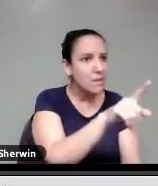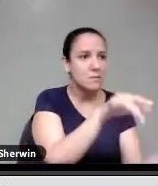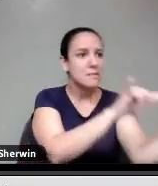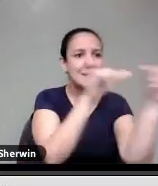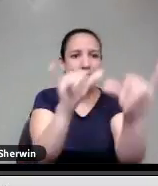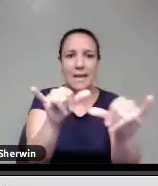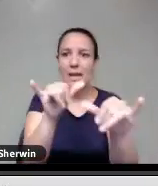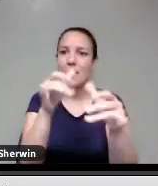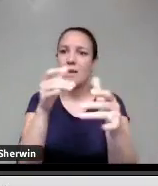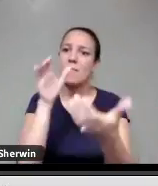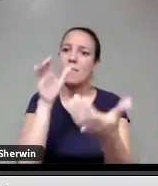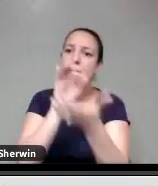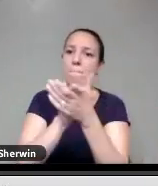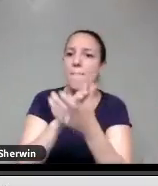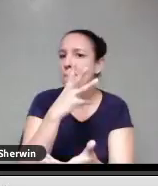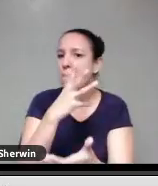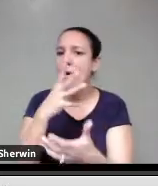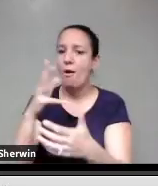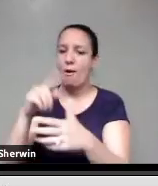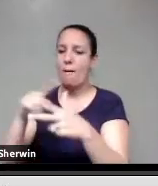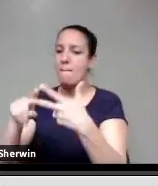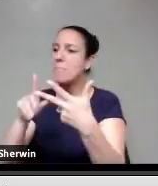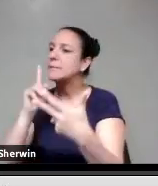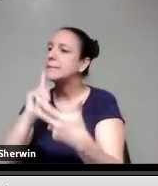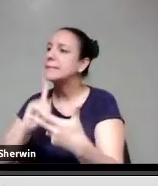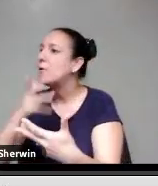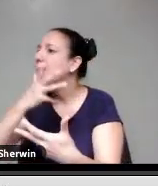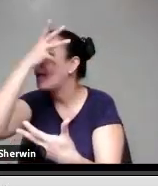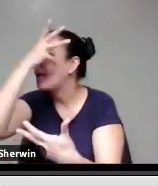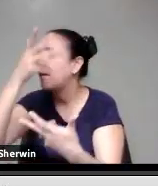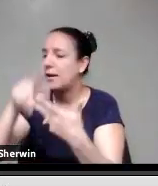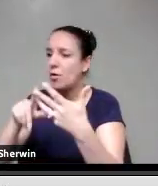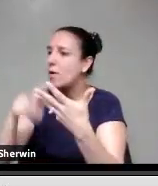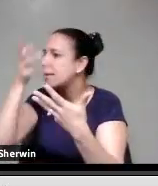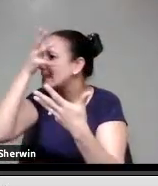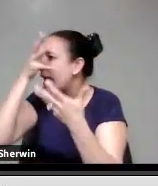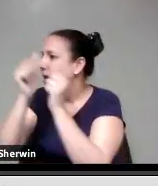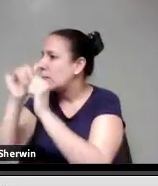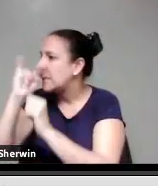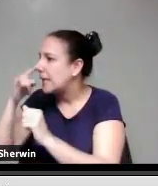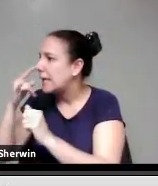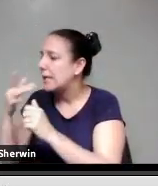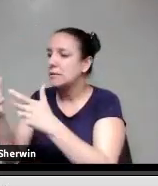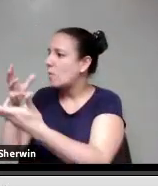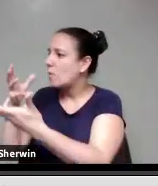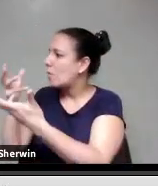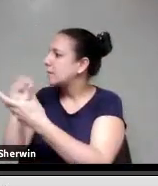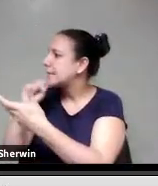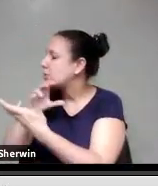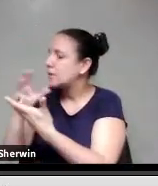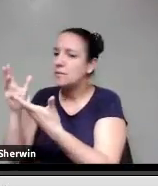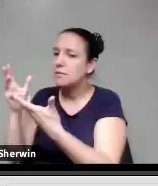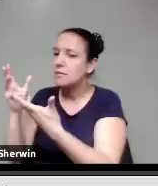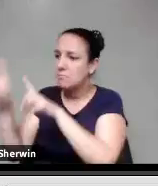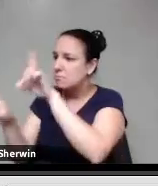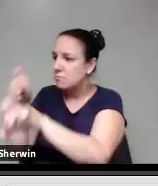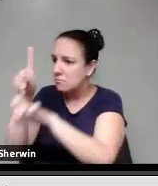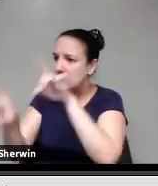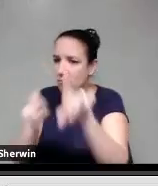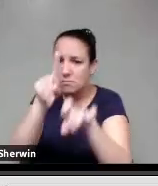married mom or the single parent or the father with the kids or whoever it might be. When you have that interaction,